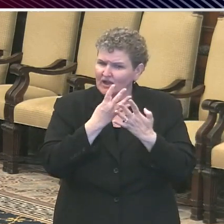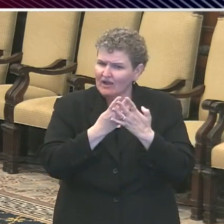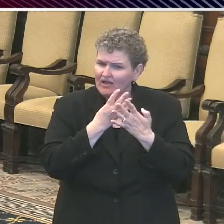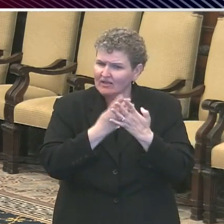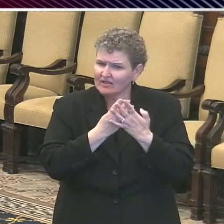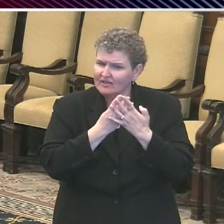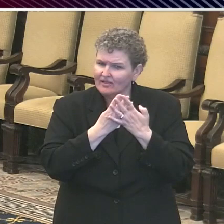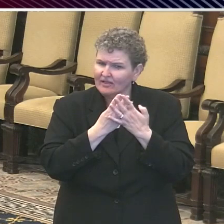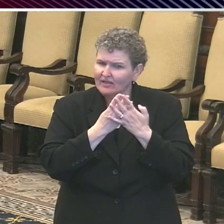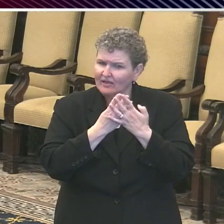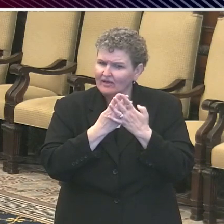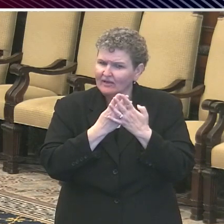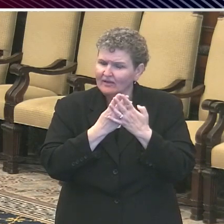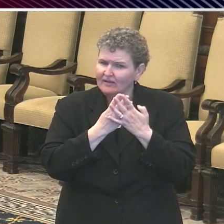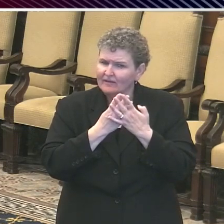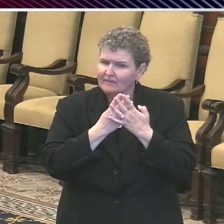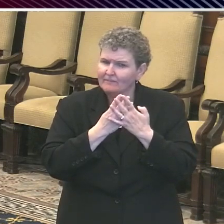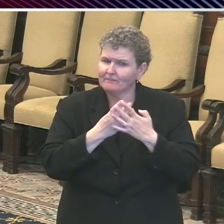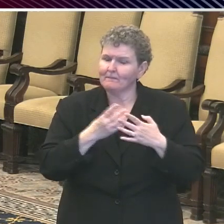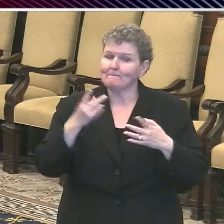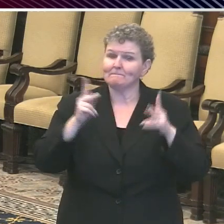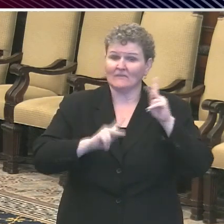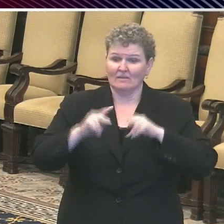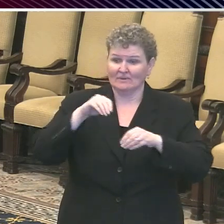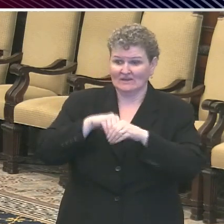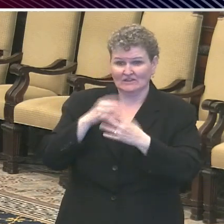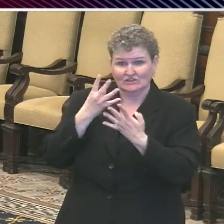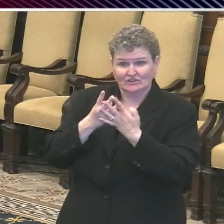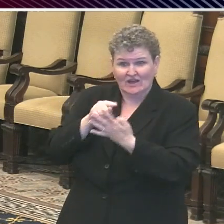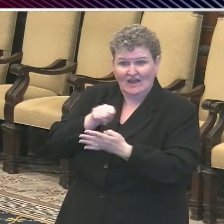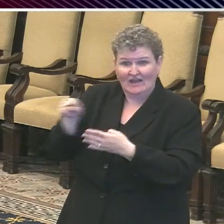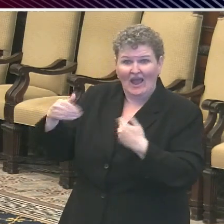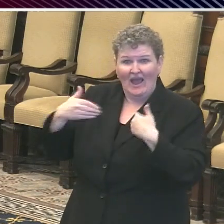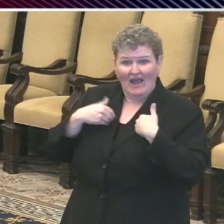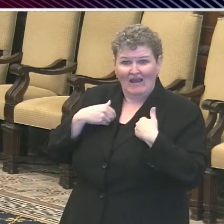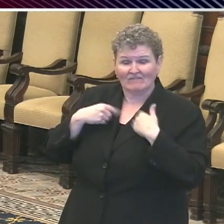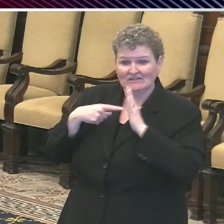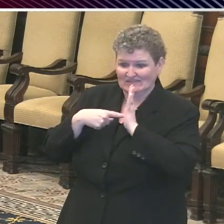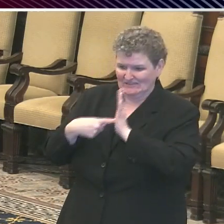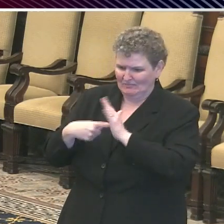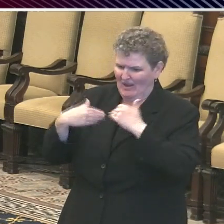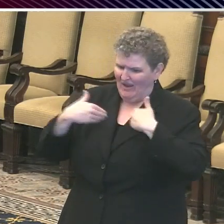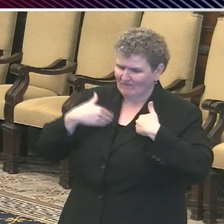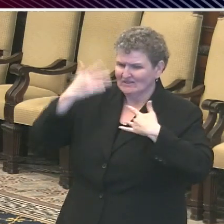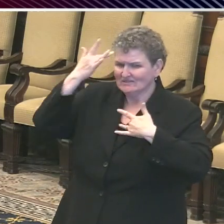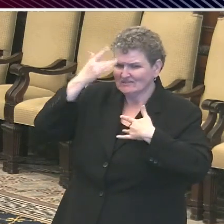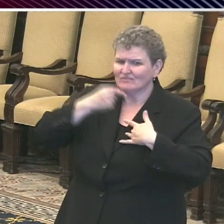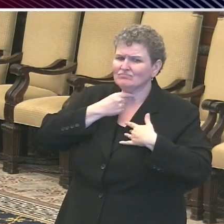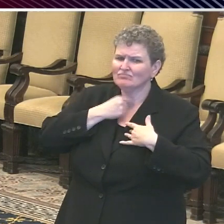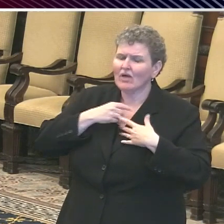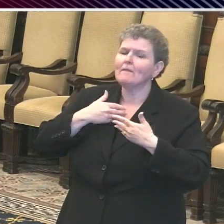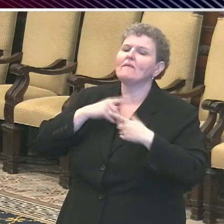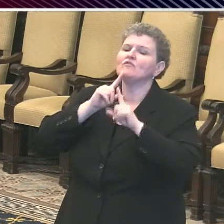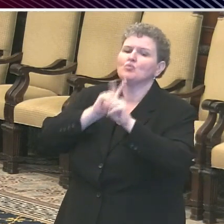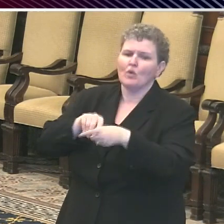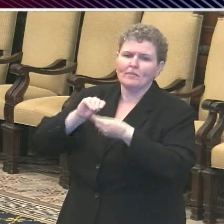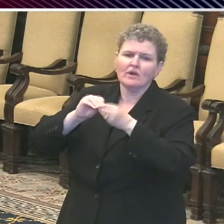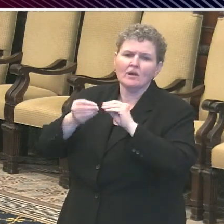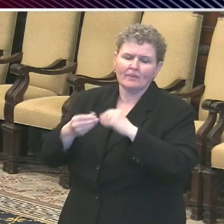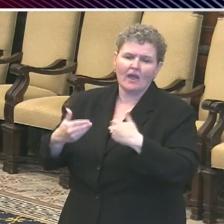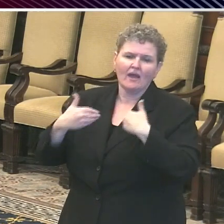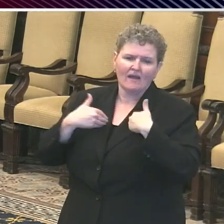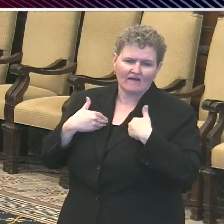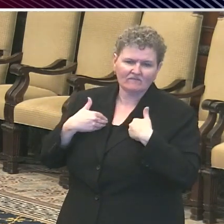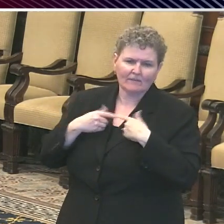report symptomatic cases within the jails. And so we've had very few, if any, symptomatic positive